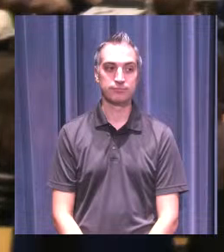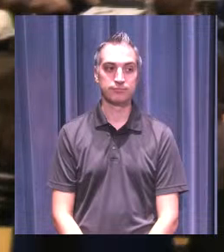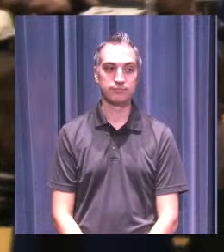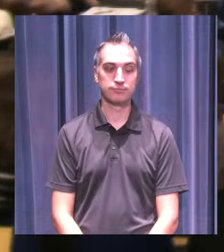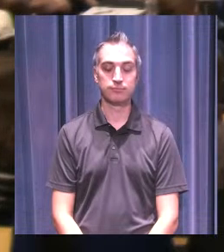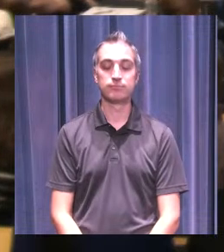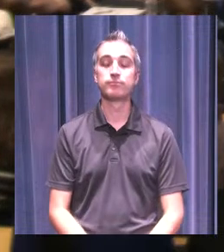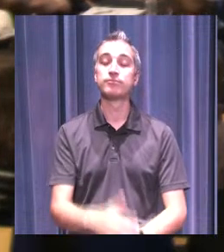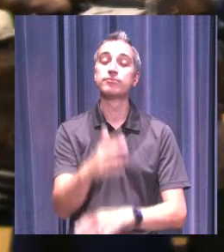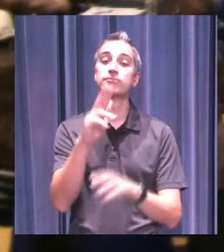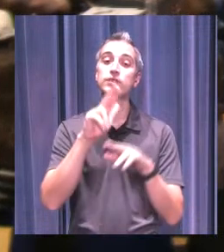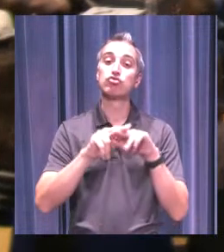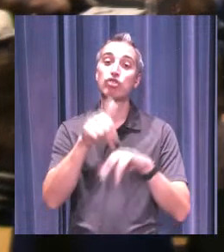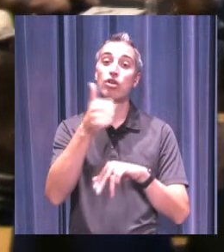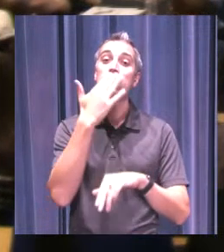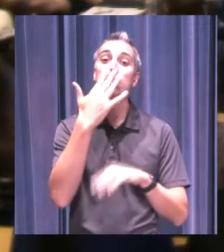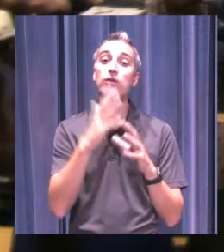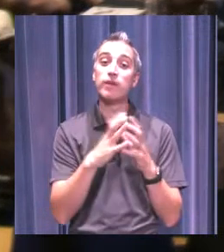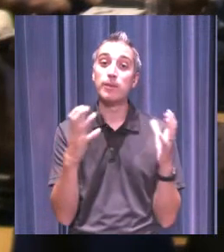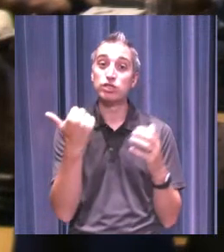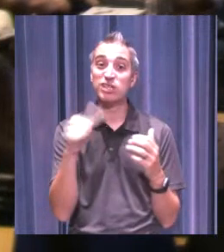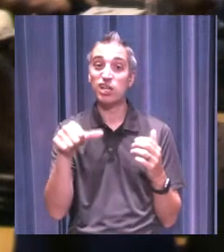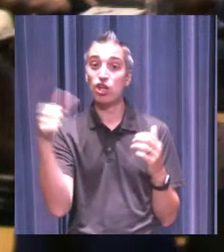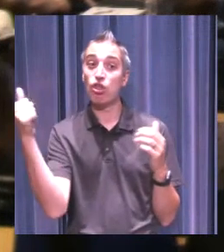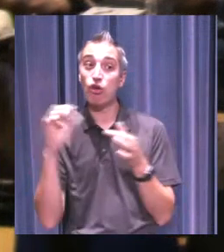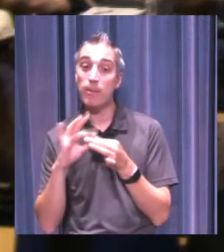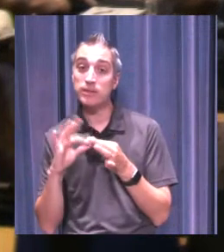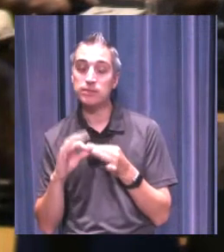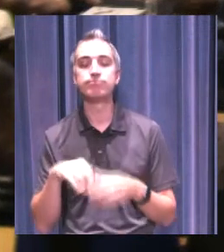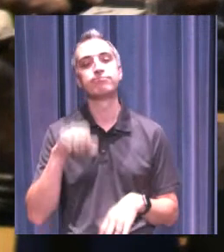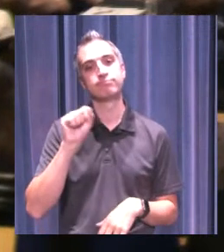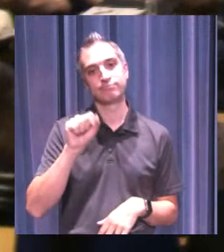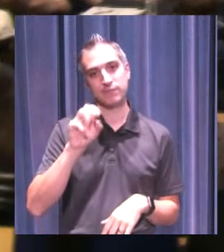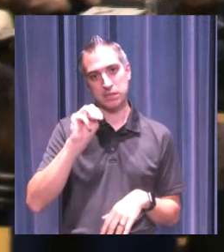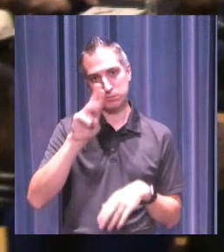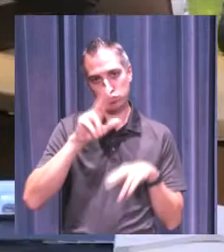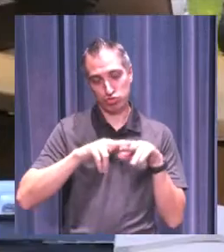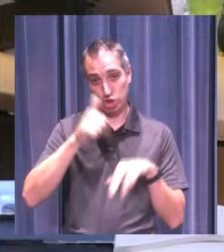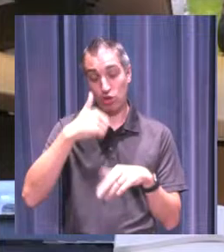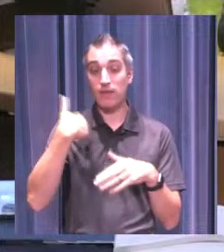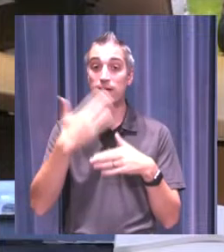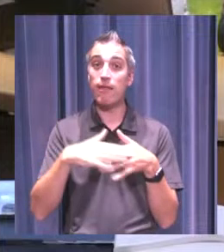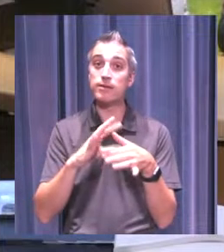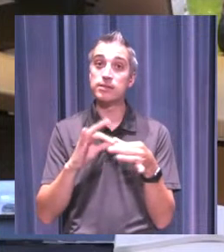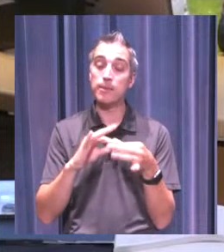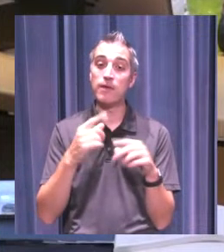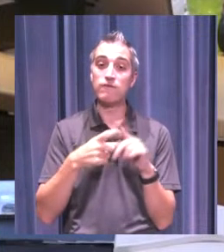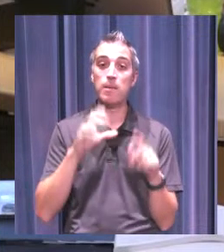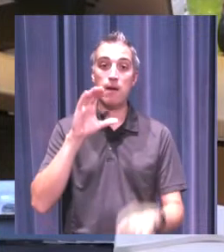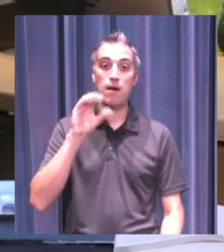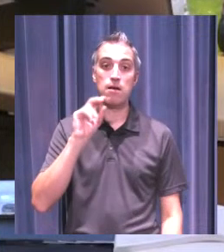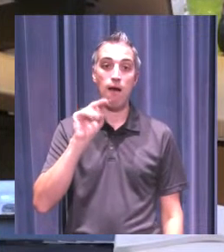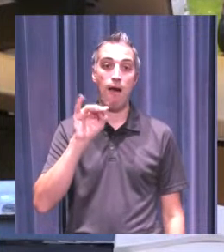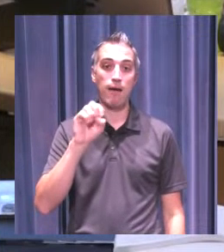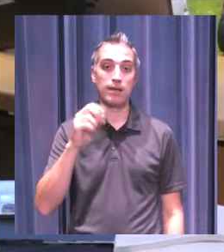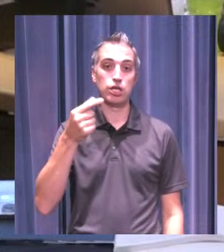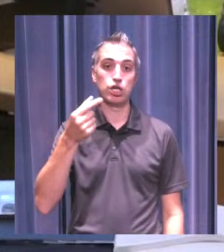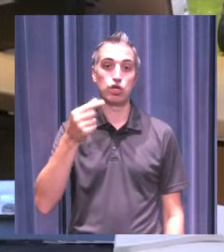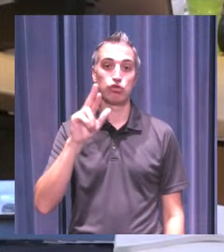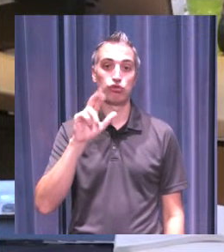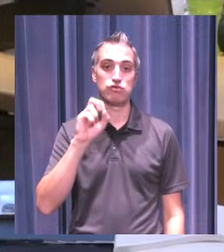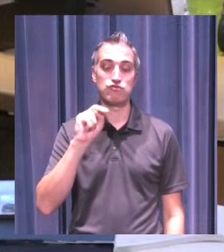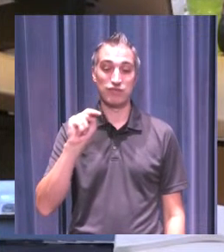Thank you very much. Are there any other comments? Yes, Mr. Chair. The next comment has been submitted by Connie Green of Davison,